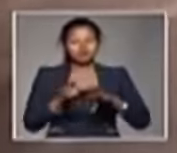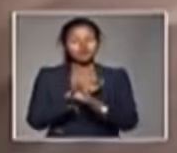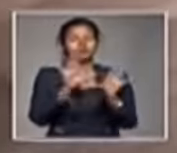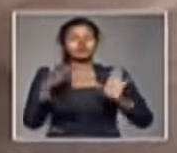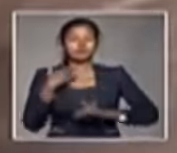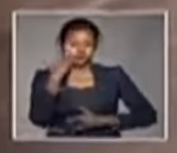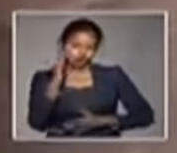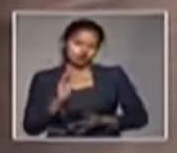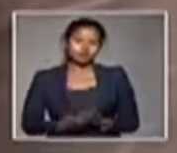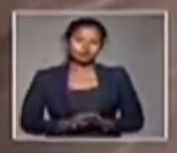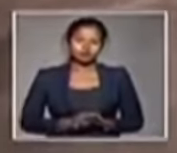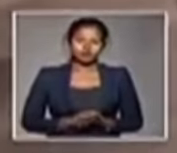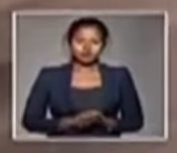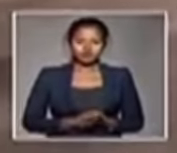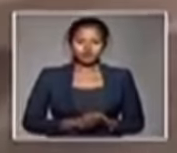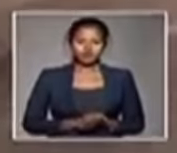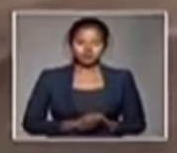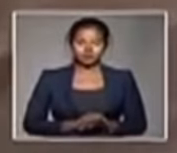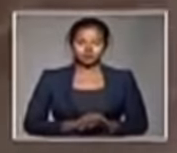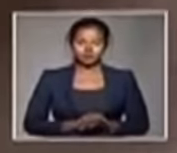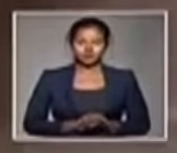platforms.